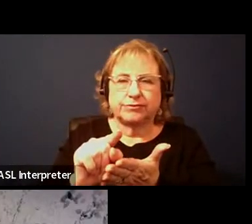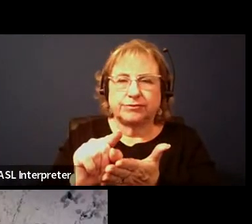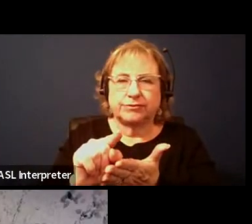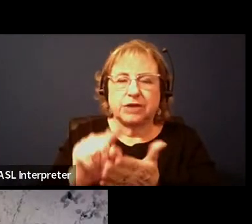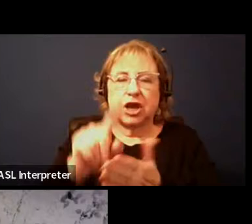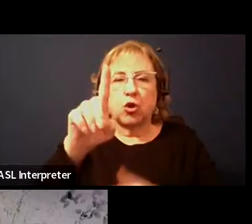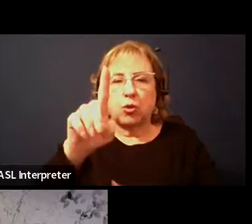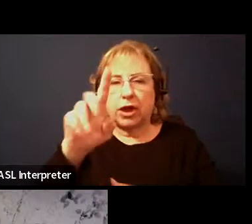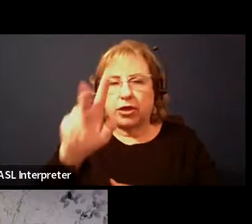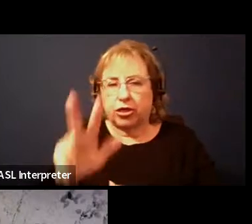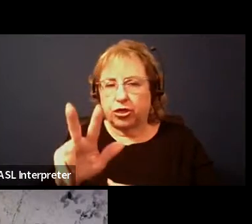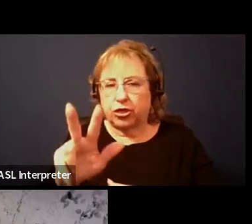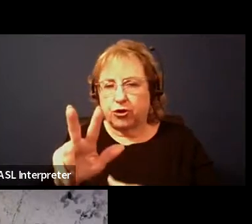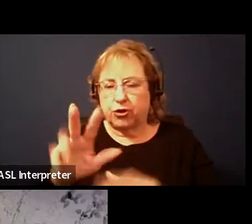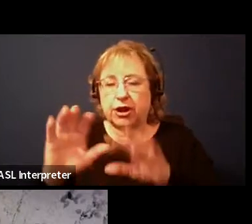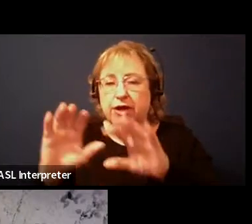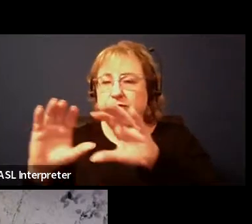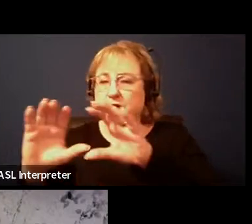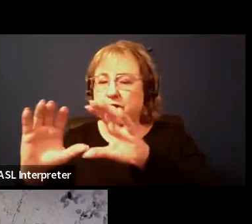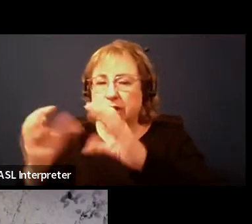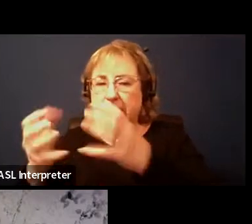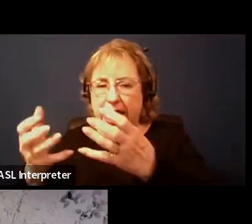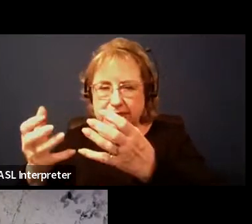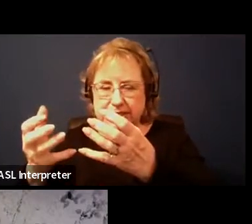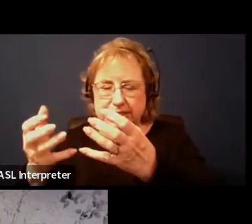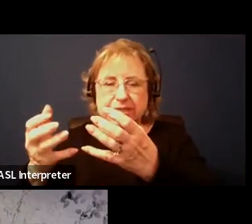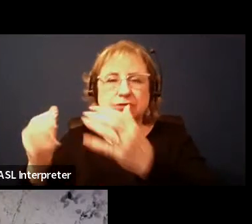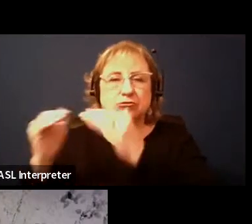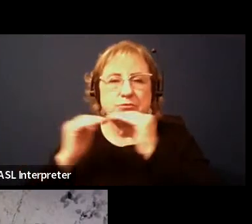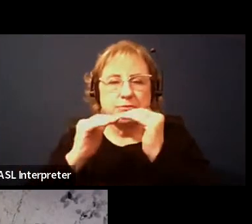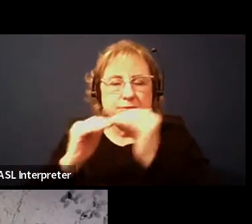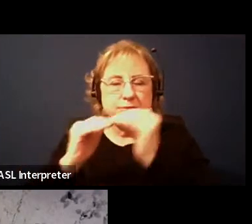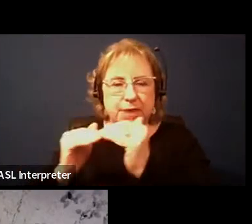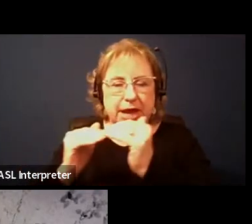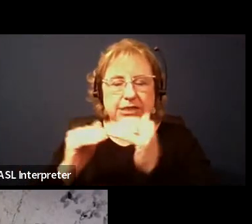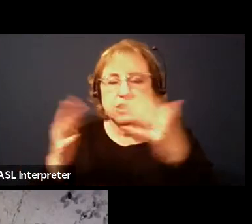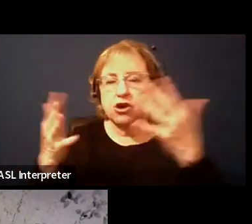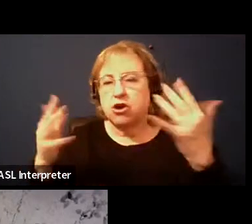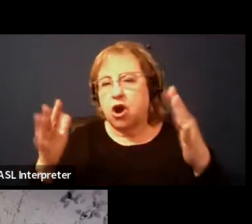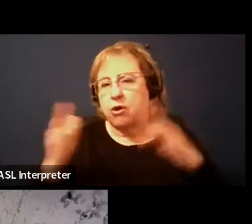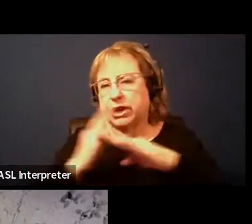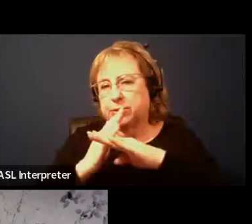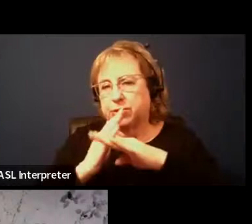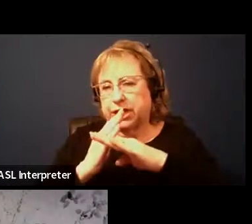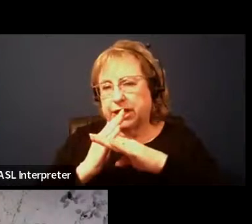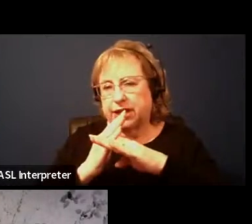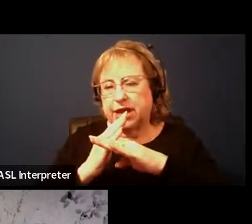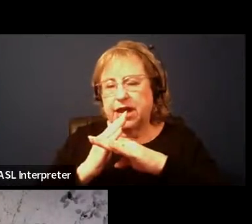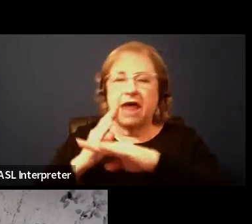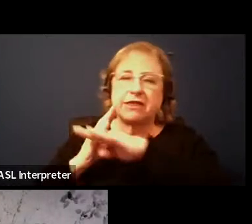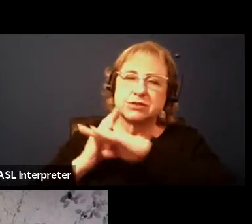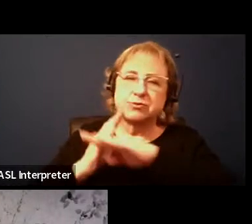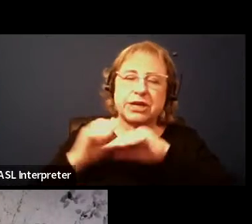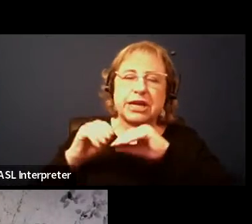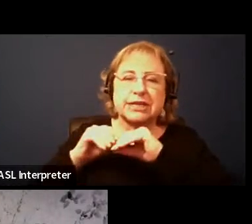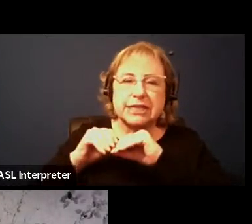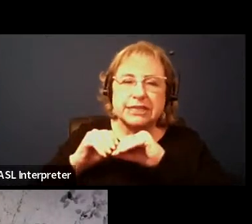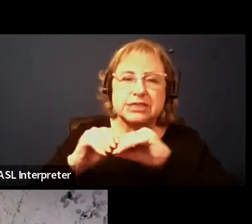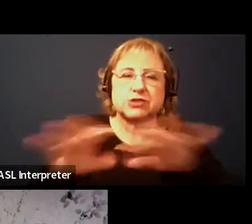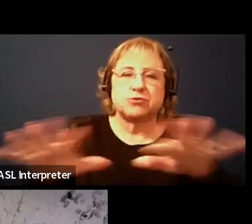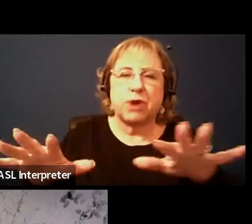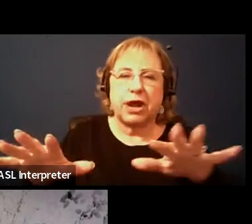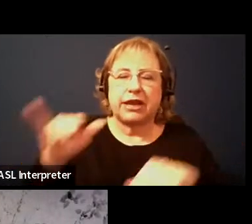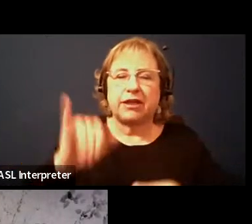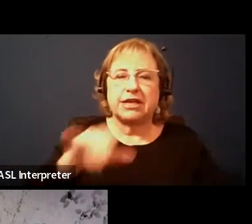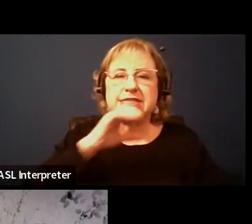third of their classmates are already protected, and that's already a big step in preventing spread in this age group. I want to